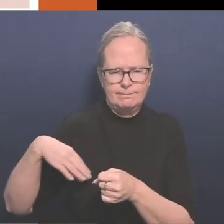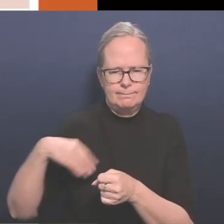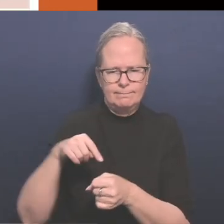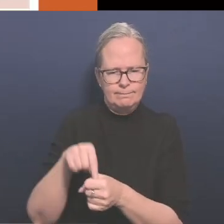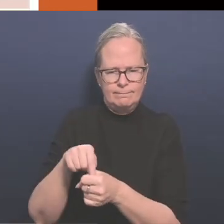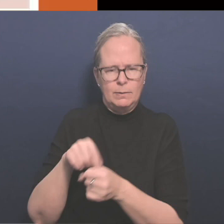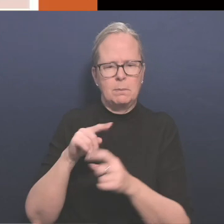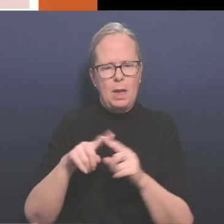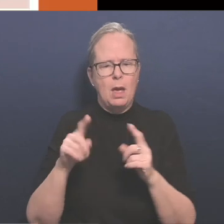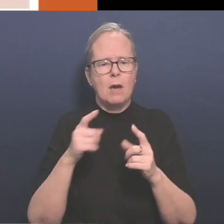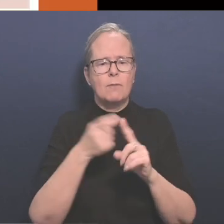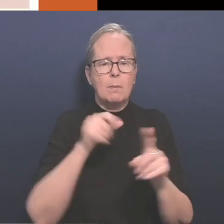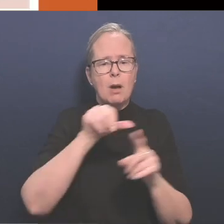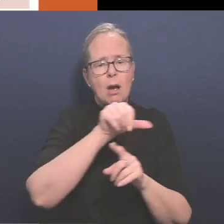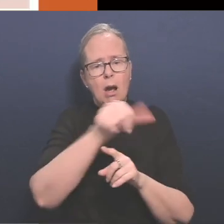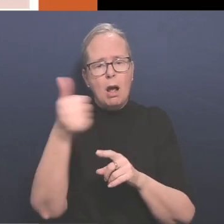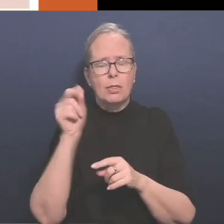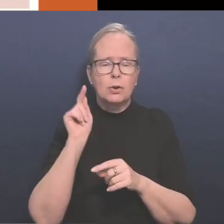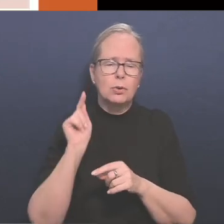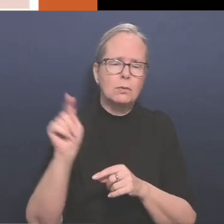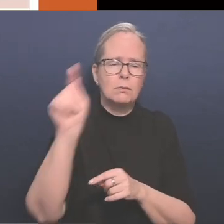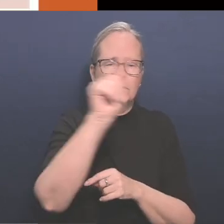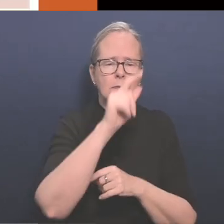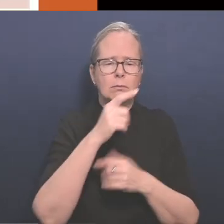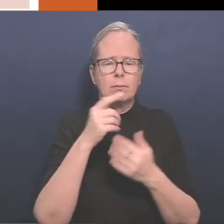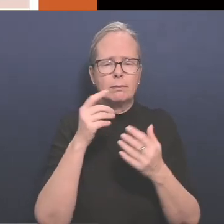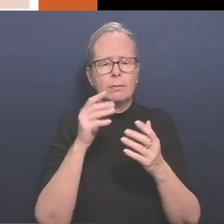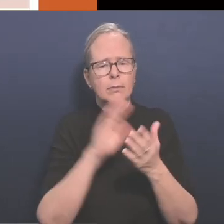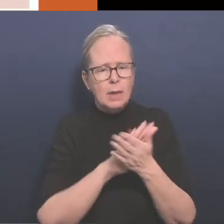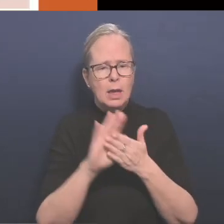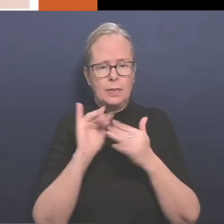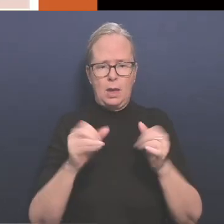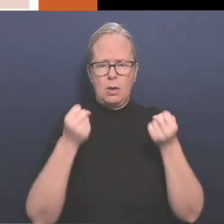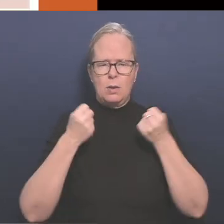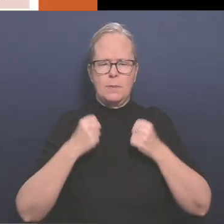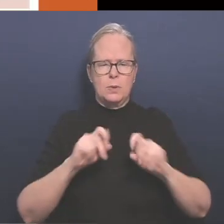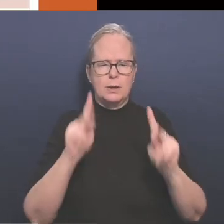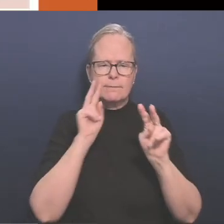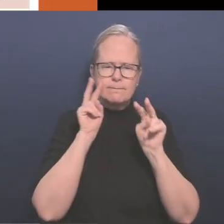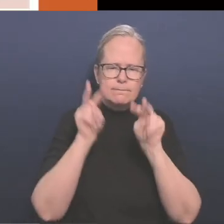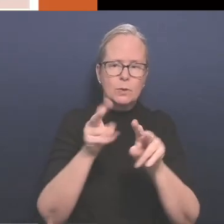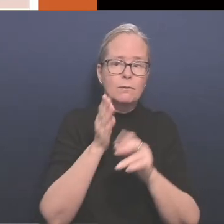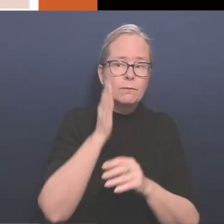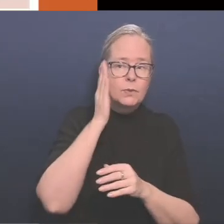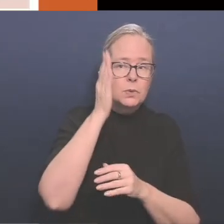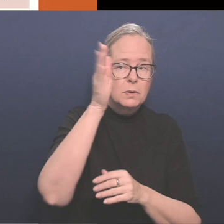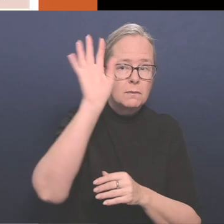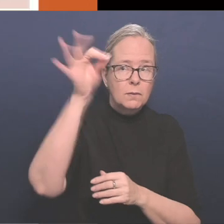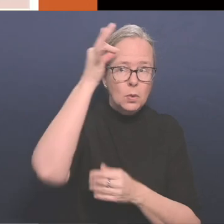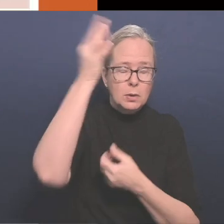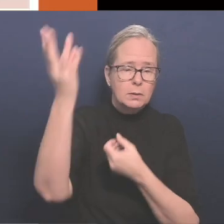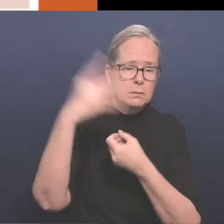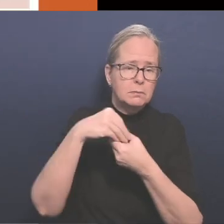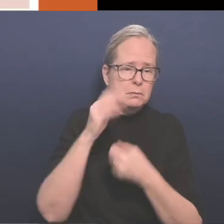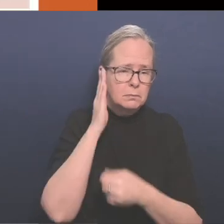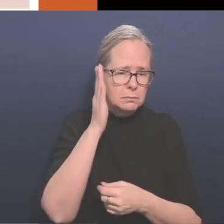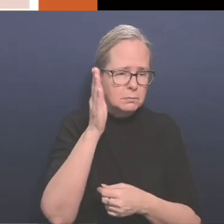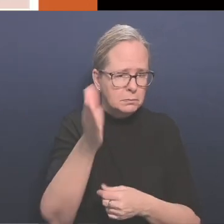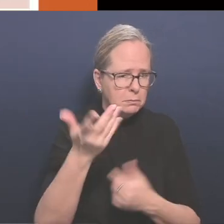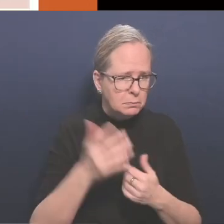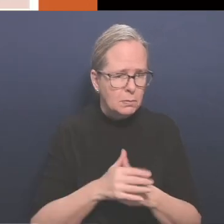You can just browse all the benefits and search for any in particular that you're interested in. And we have almost 400 benefits in the